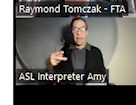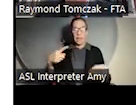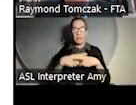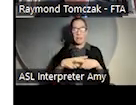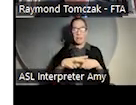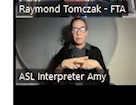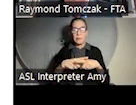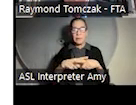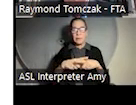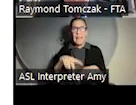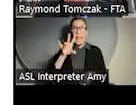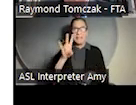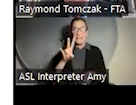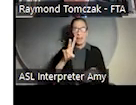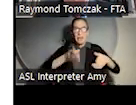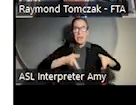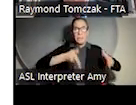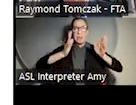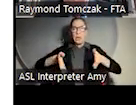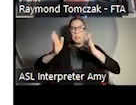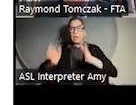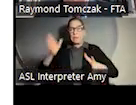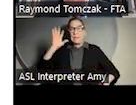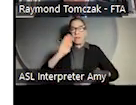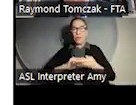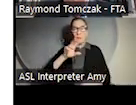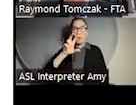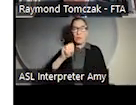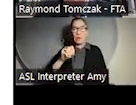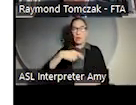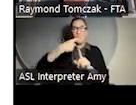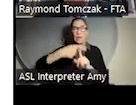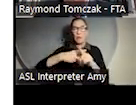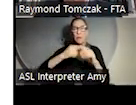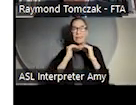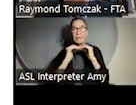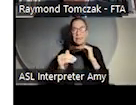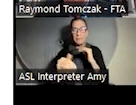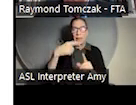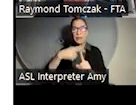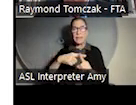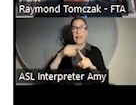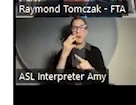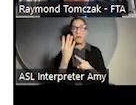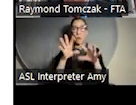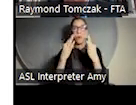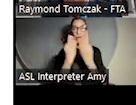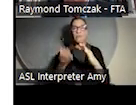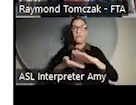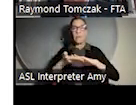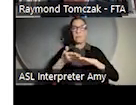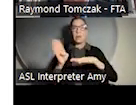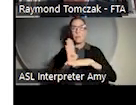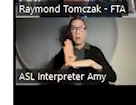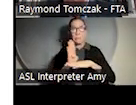interconnected tenements containing 38 rent-stabilized apartments and 4 family-run small businesses that have been on site for decades. Although the local community